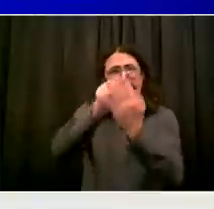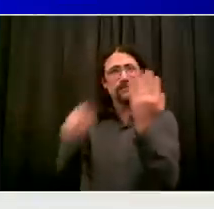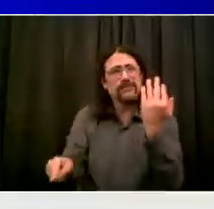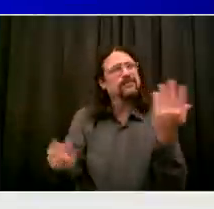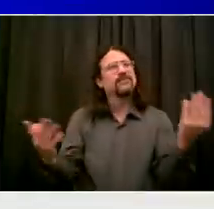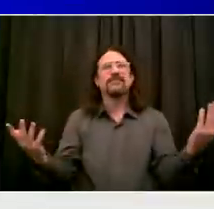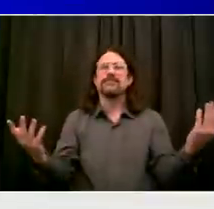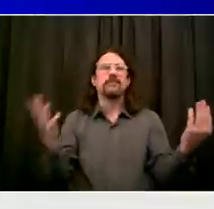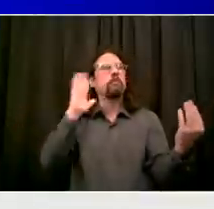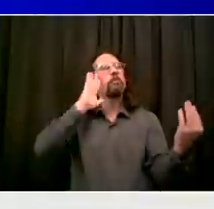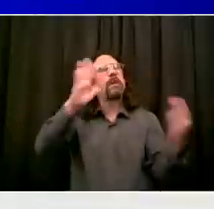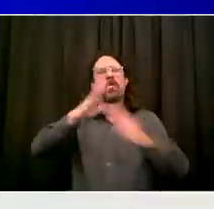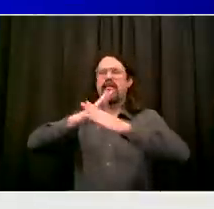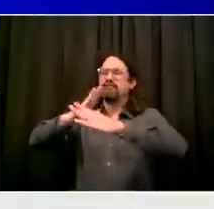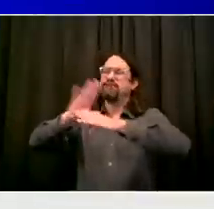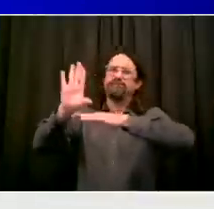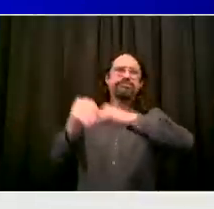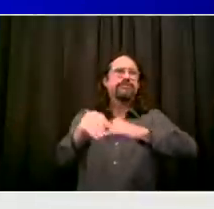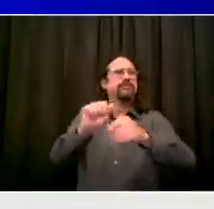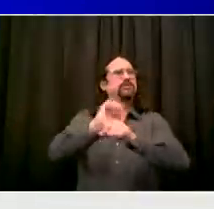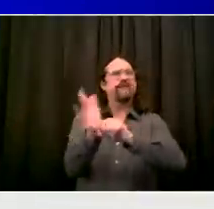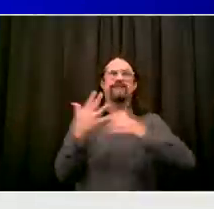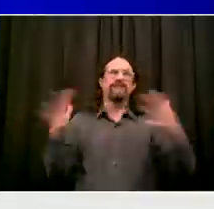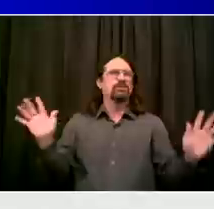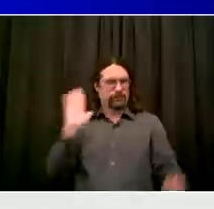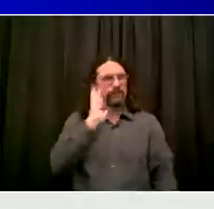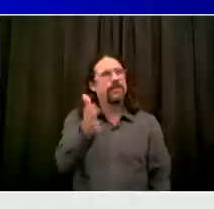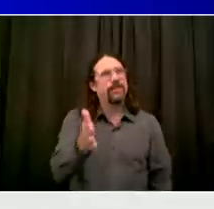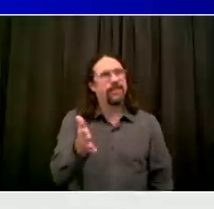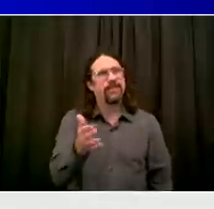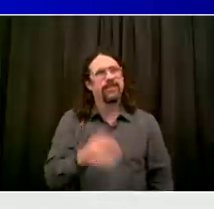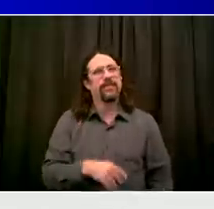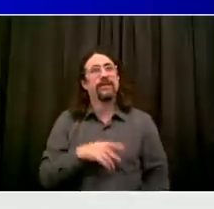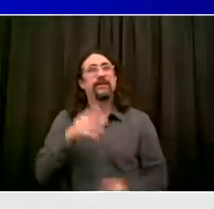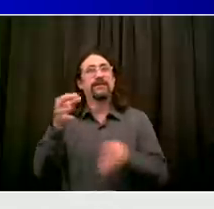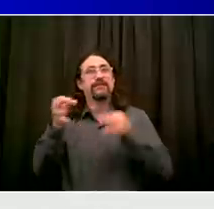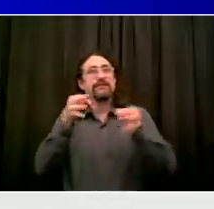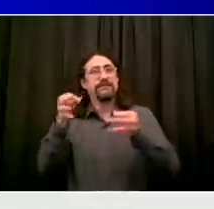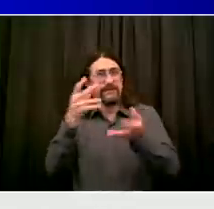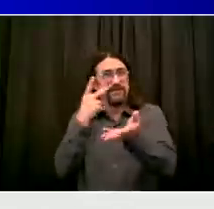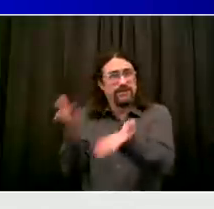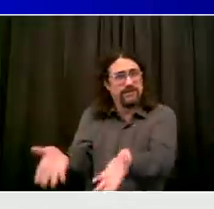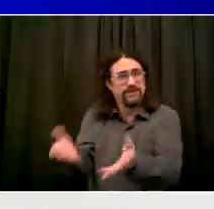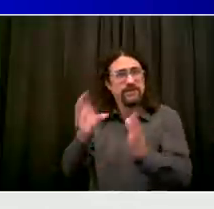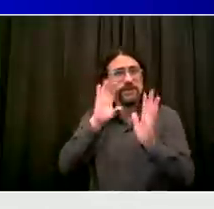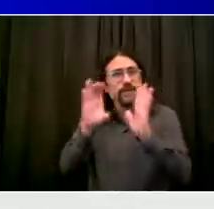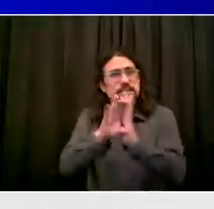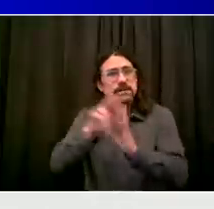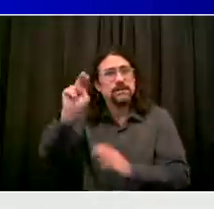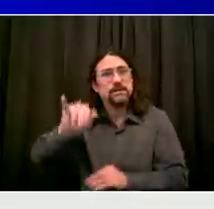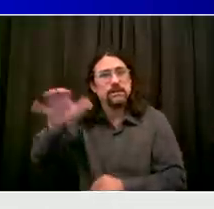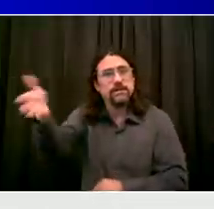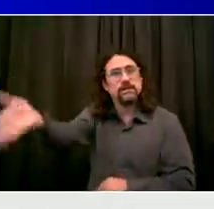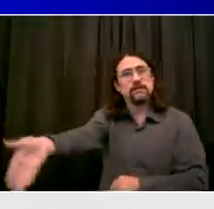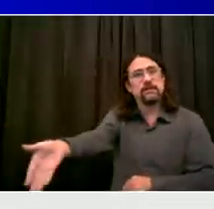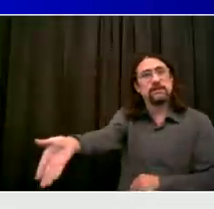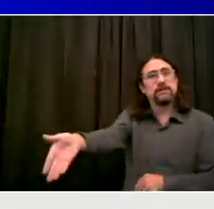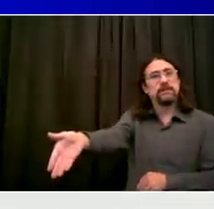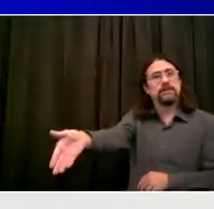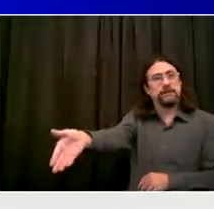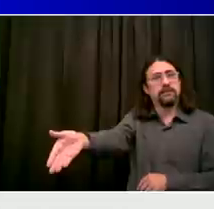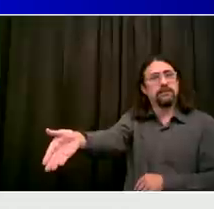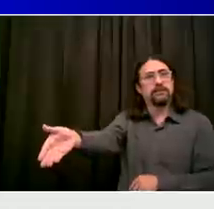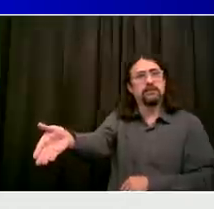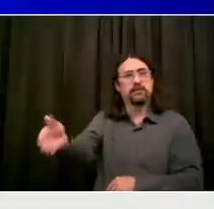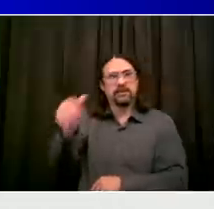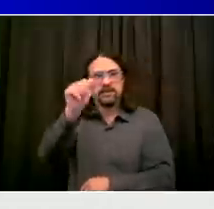now in this city. We have a new map that provides a sense of where the challenges are, where the hotspots are. And